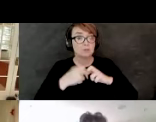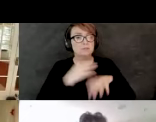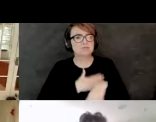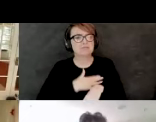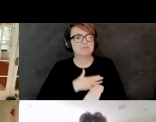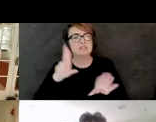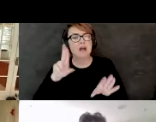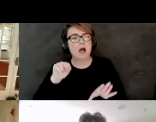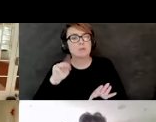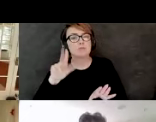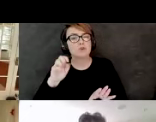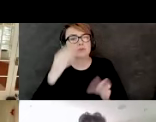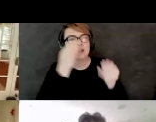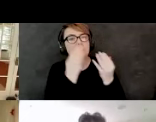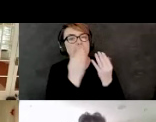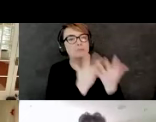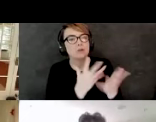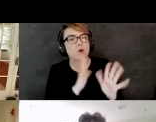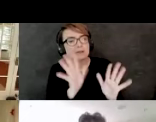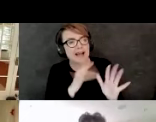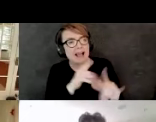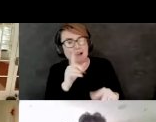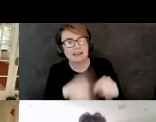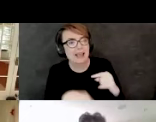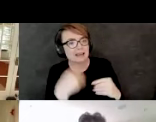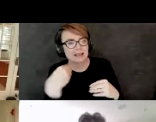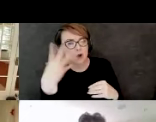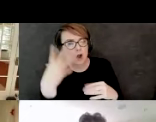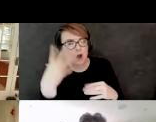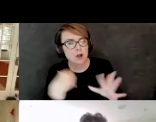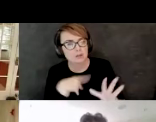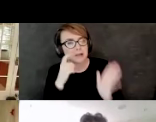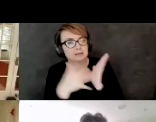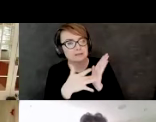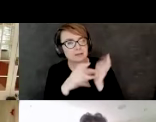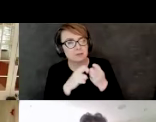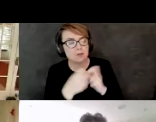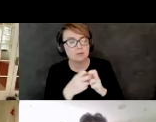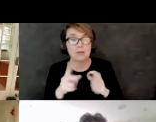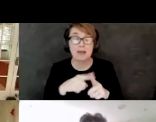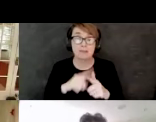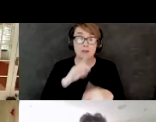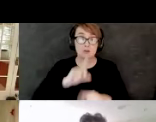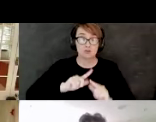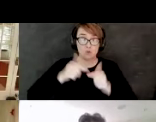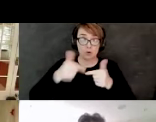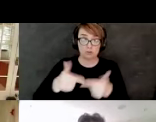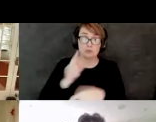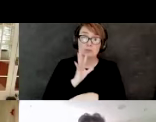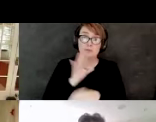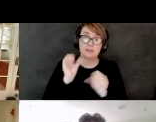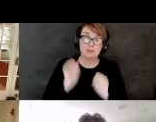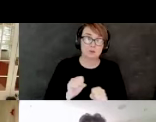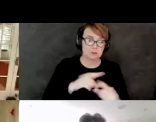we would appreciate it. And just go ahead and unmute when it's time for you to speak, and you can see the icon for